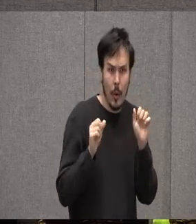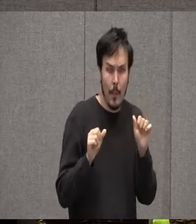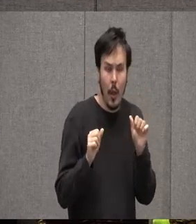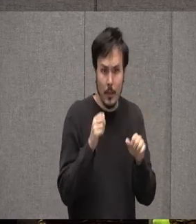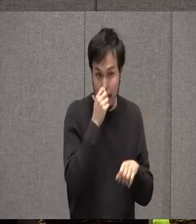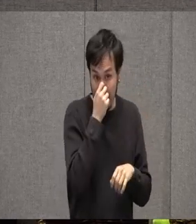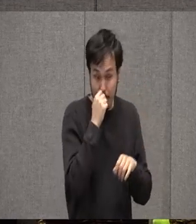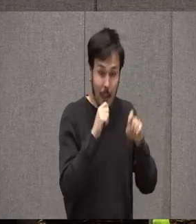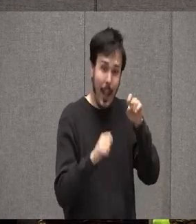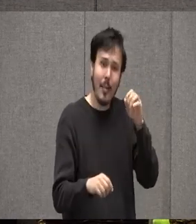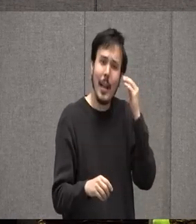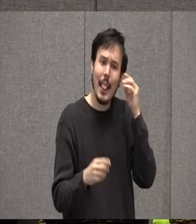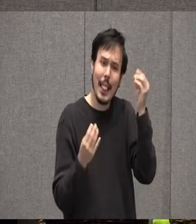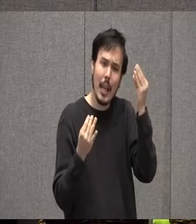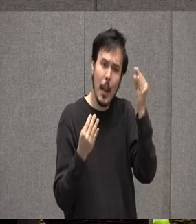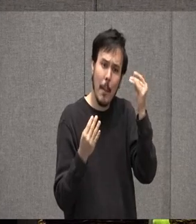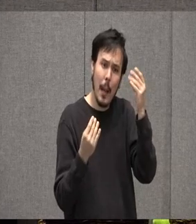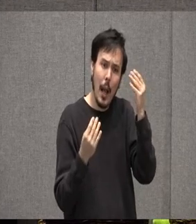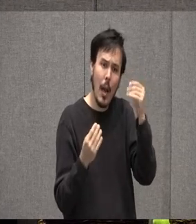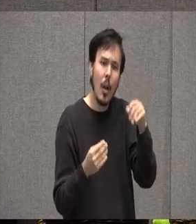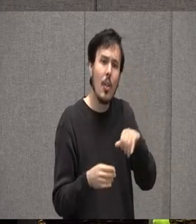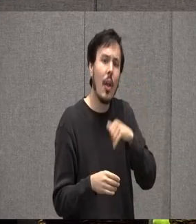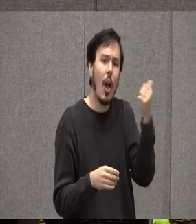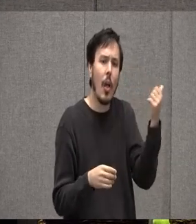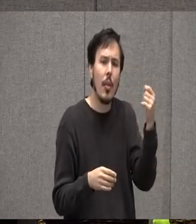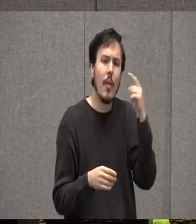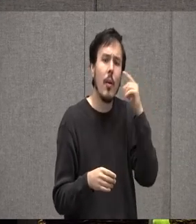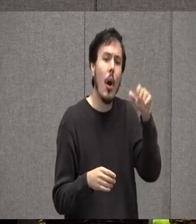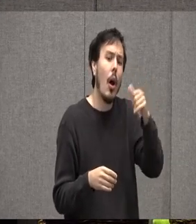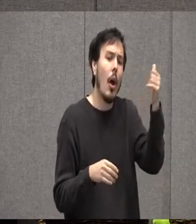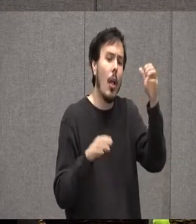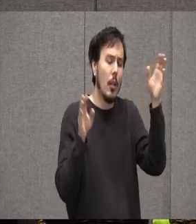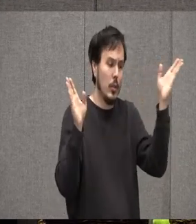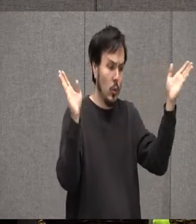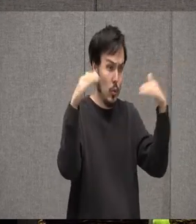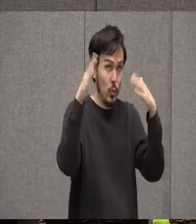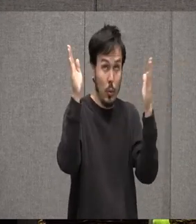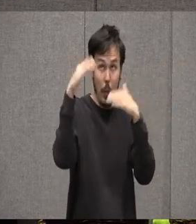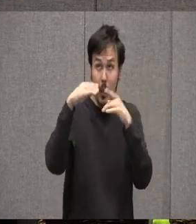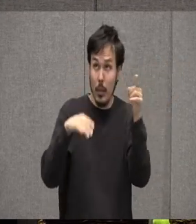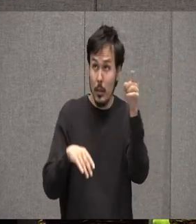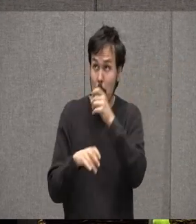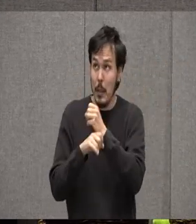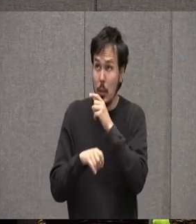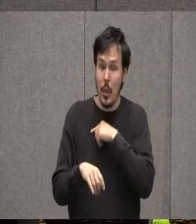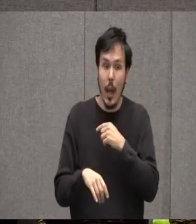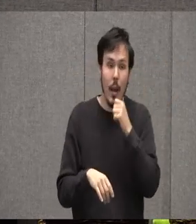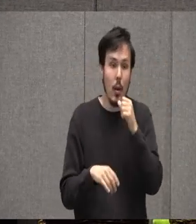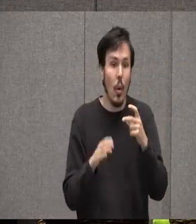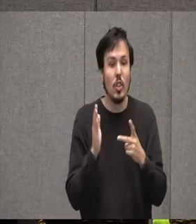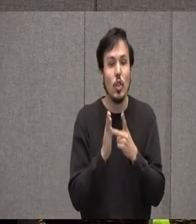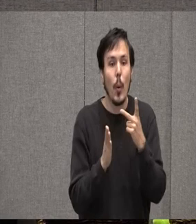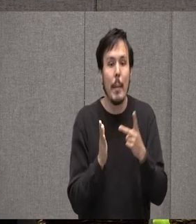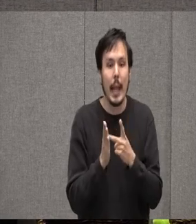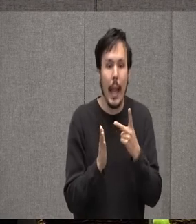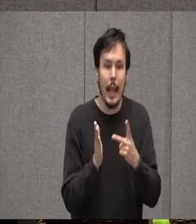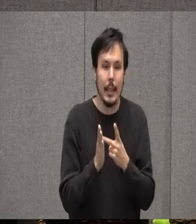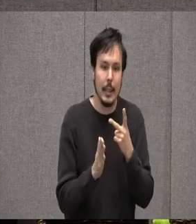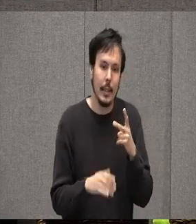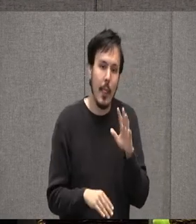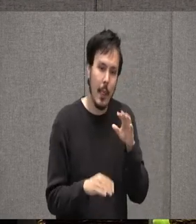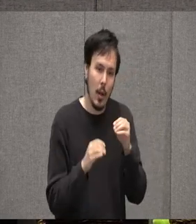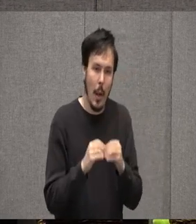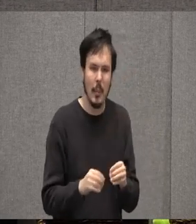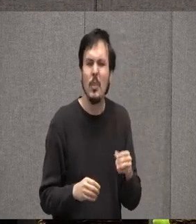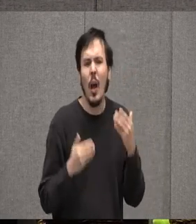also have to be thinking about, like, what else could go in these other squares so that I'm not duplicating those numbers. So I'm just gonna